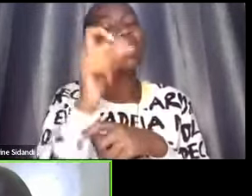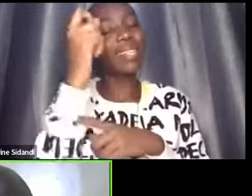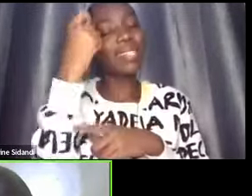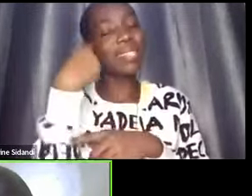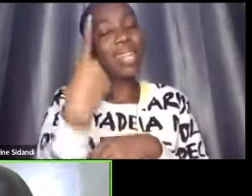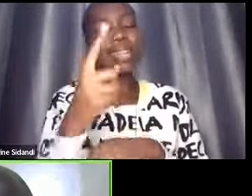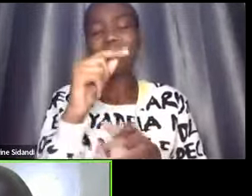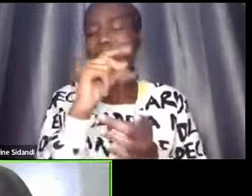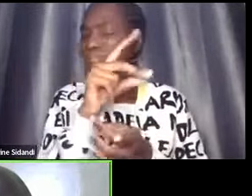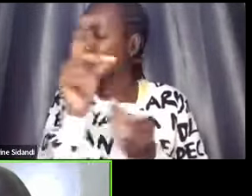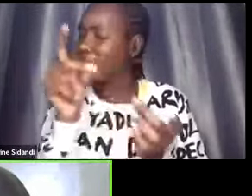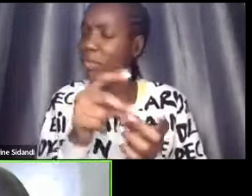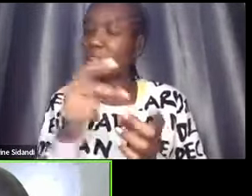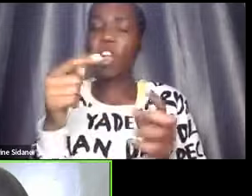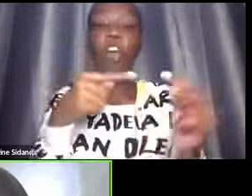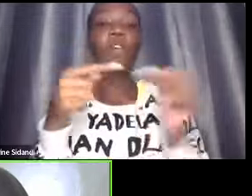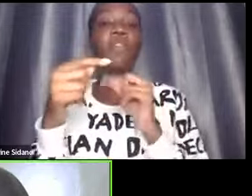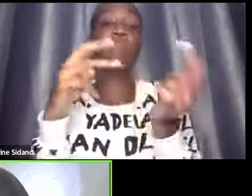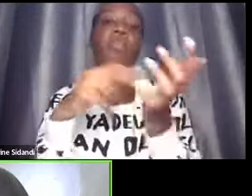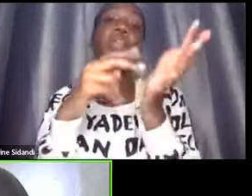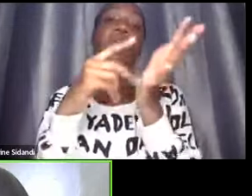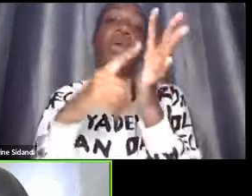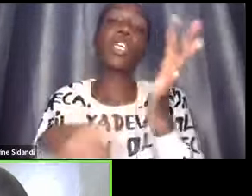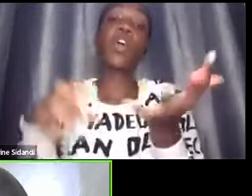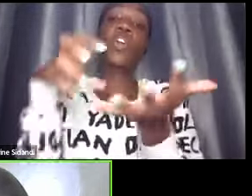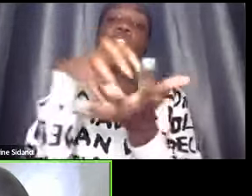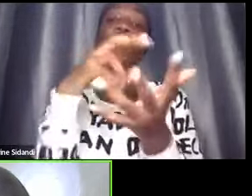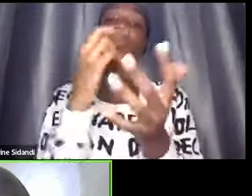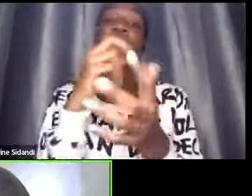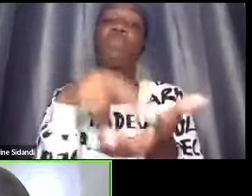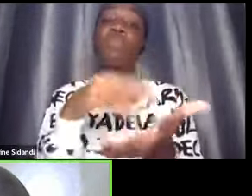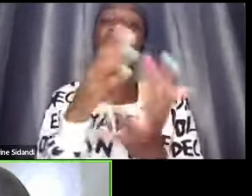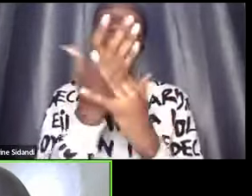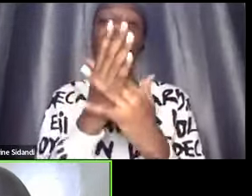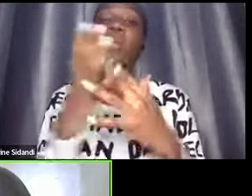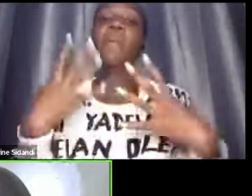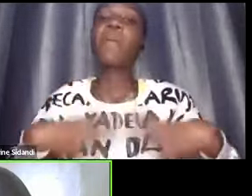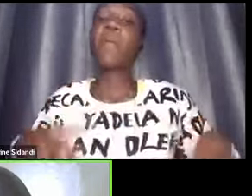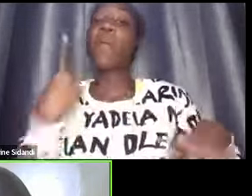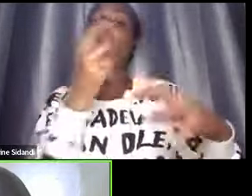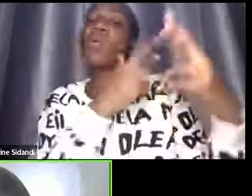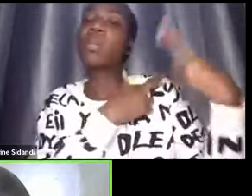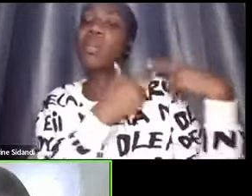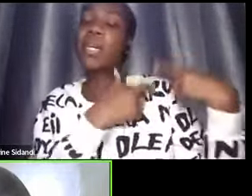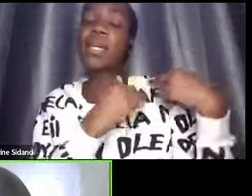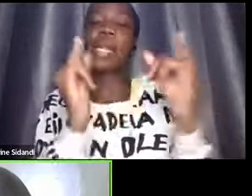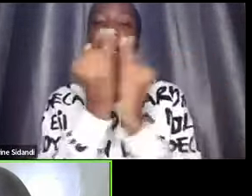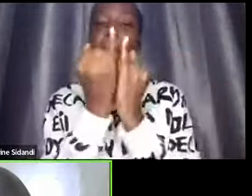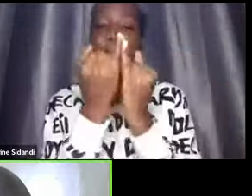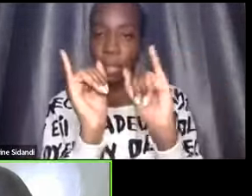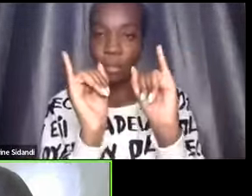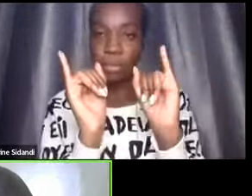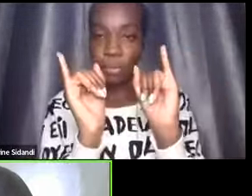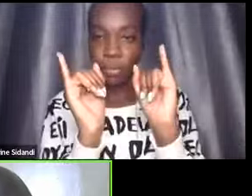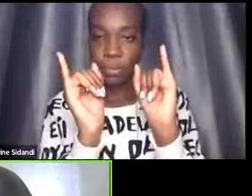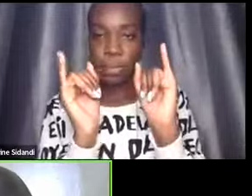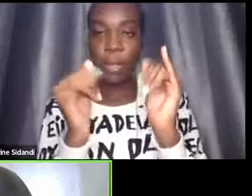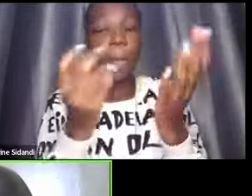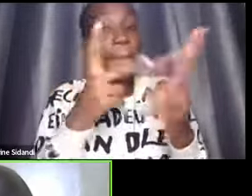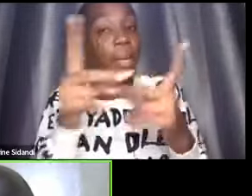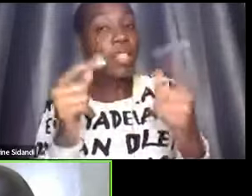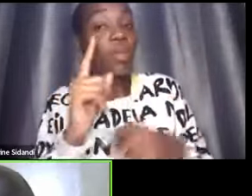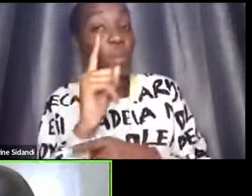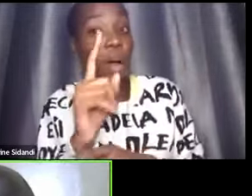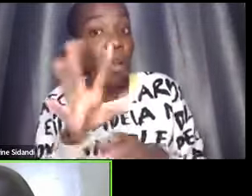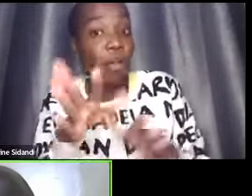what conflict is: a condition between people who are task interdependent, where one or both